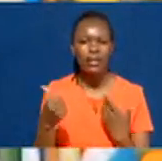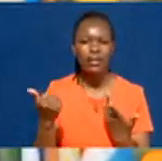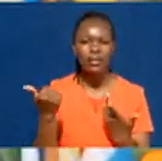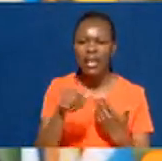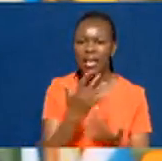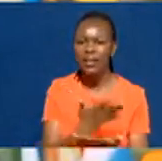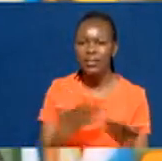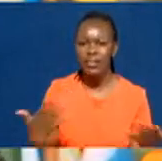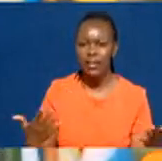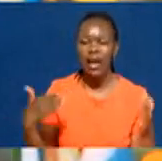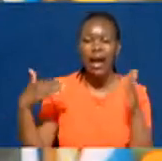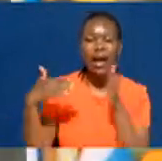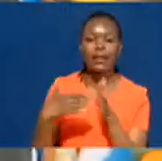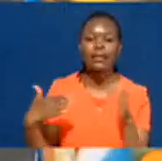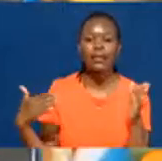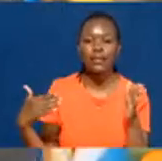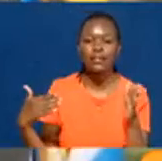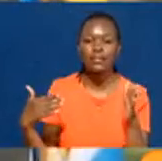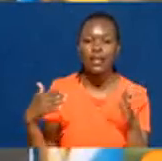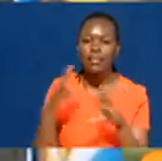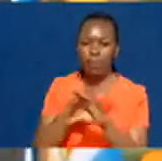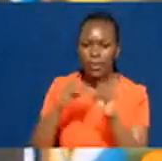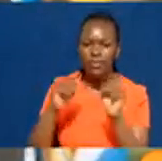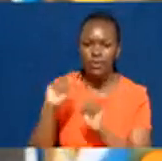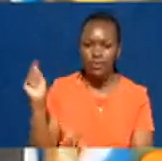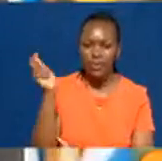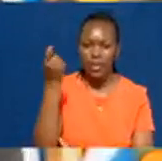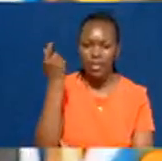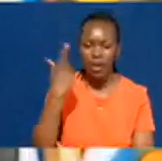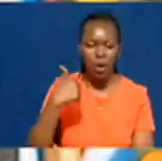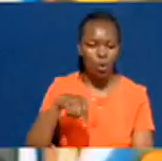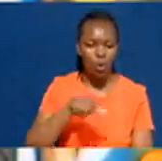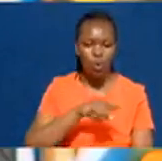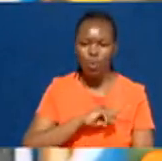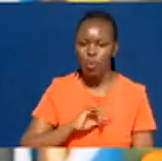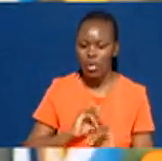anything against the president of Kenya.